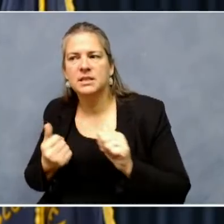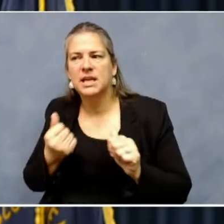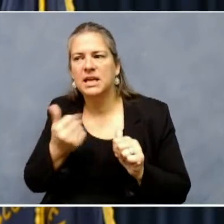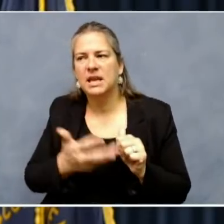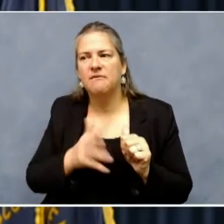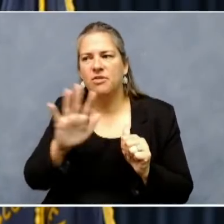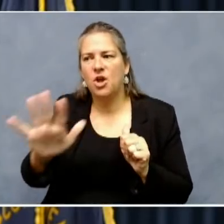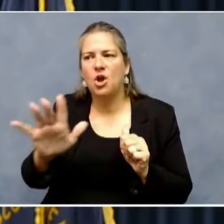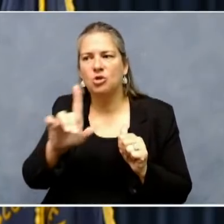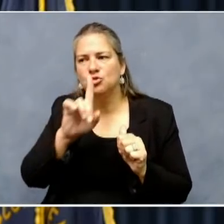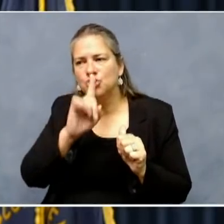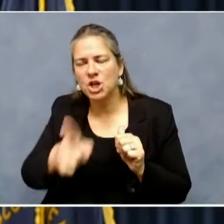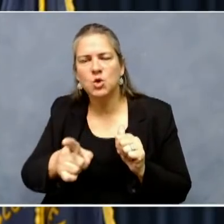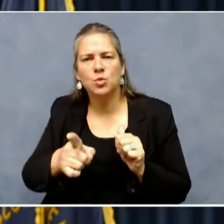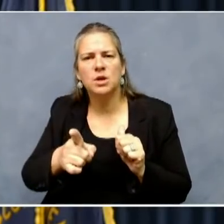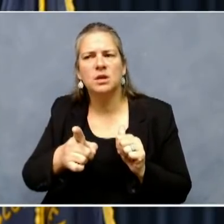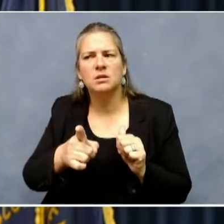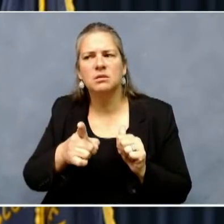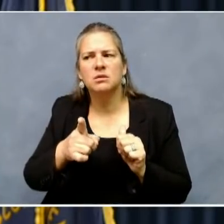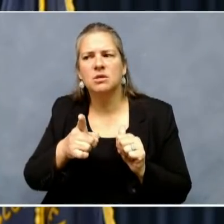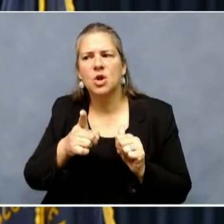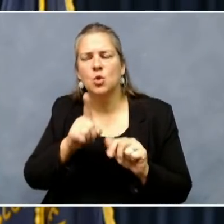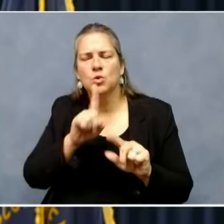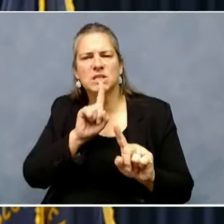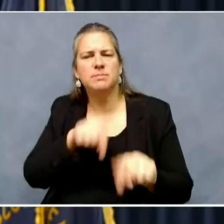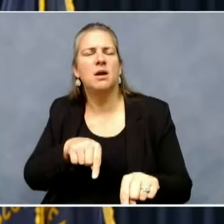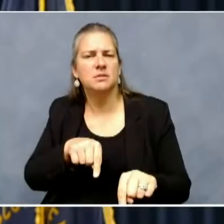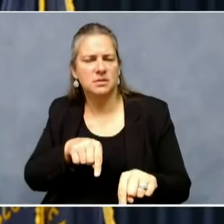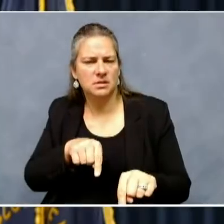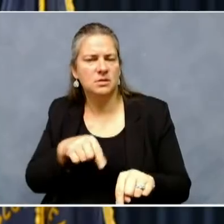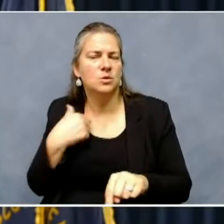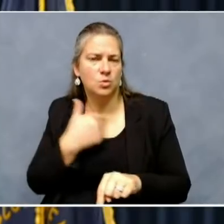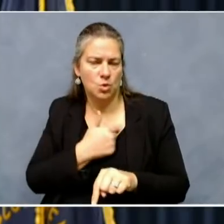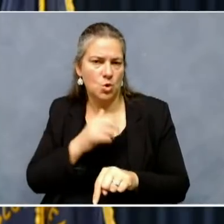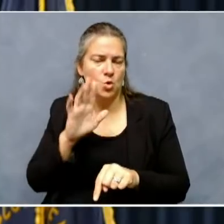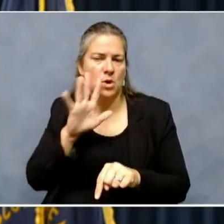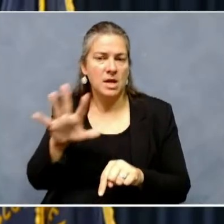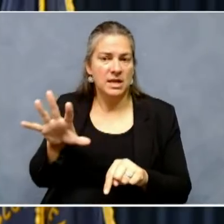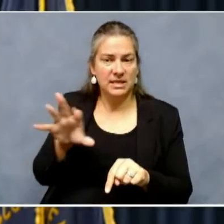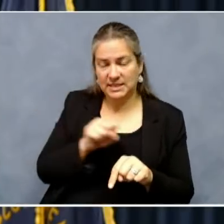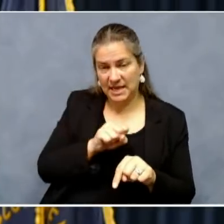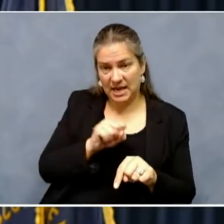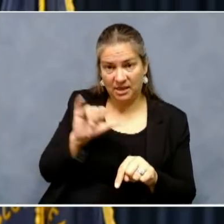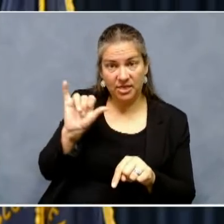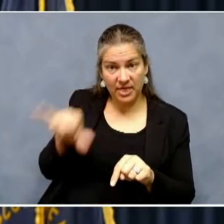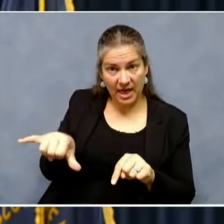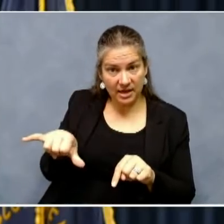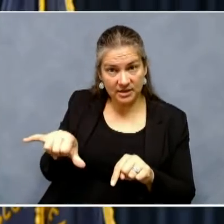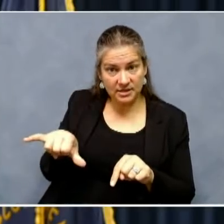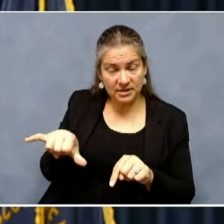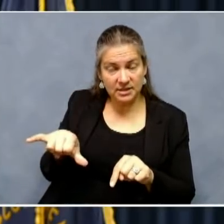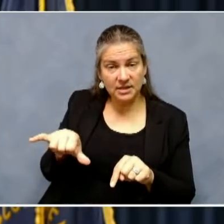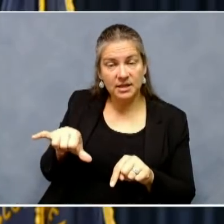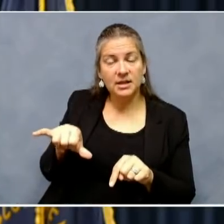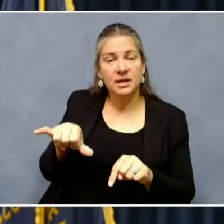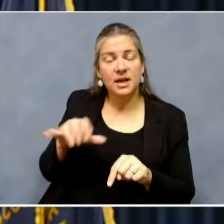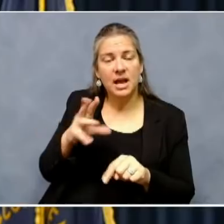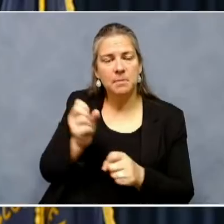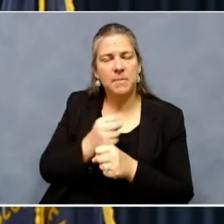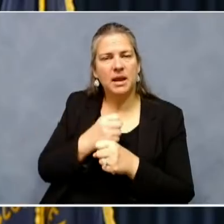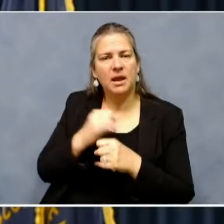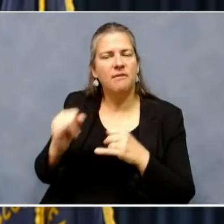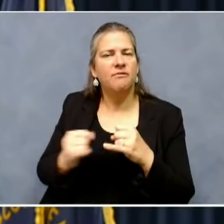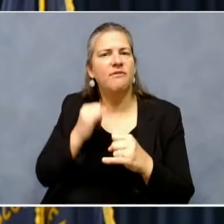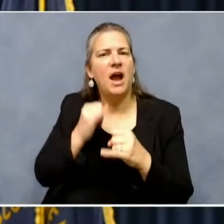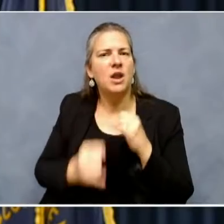authentic response to. We will then take those and ultimately be able to make a final